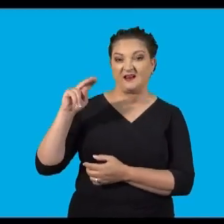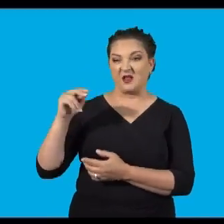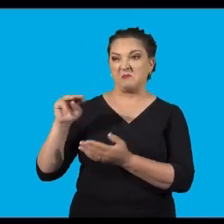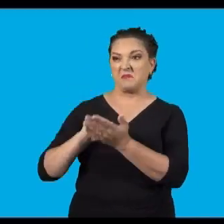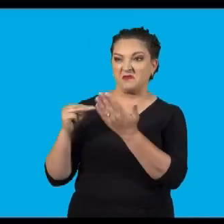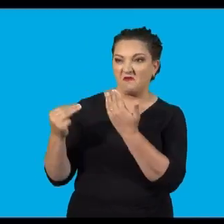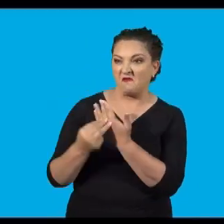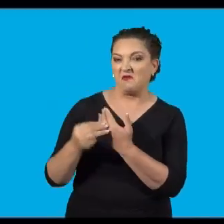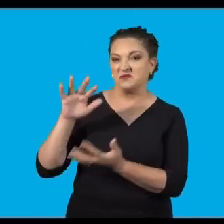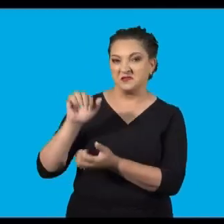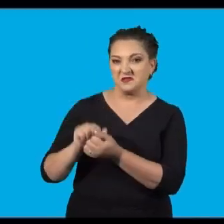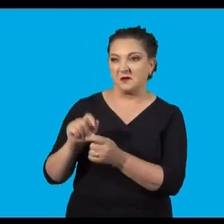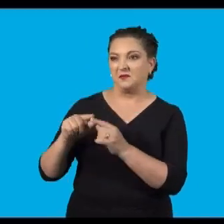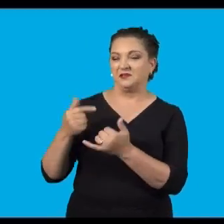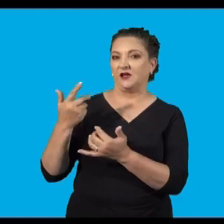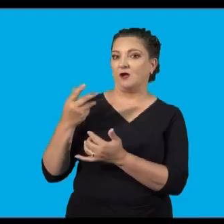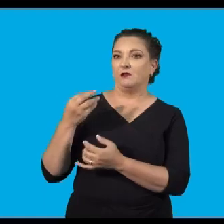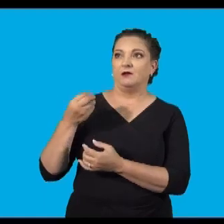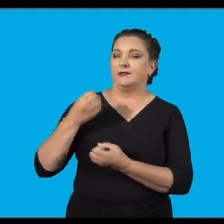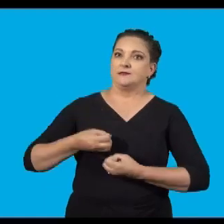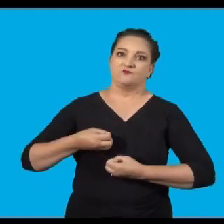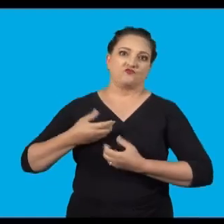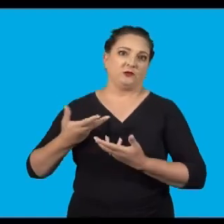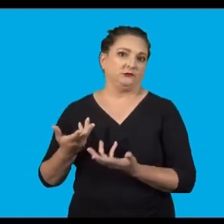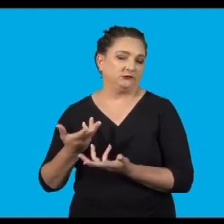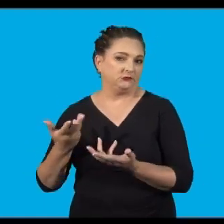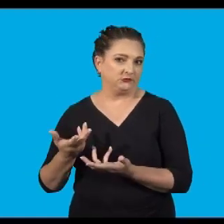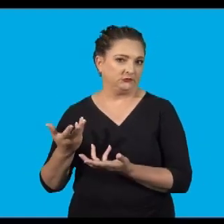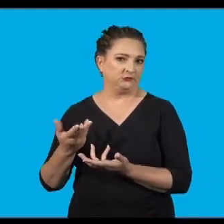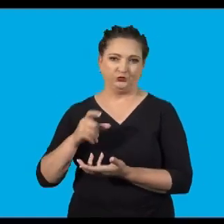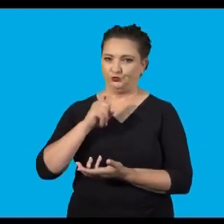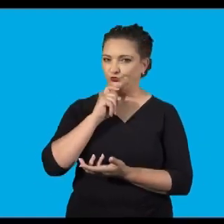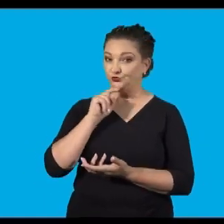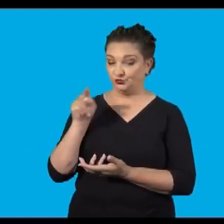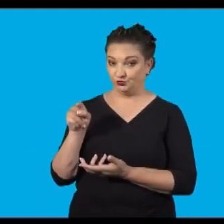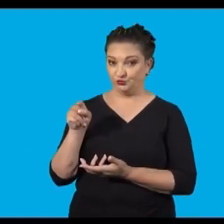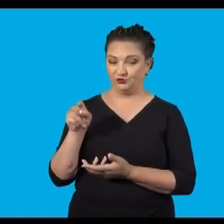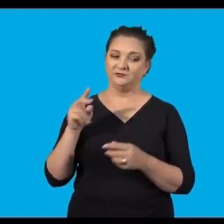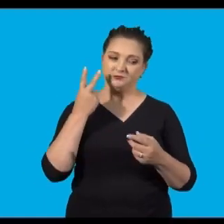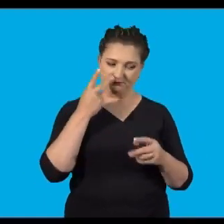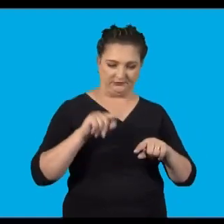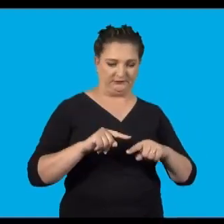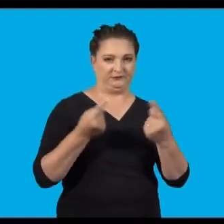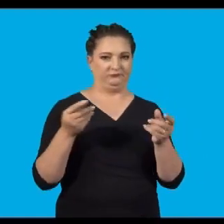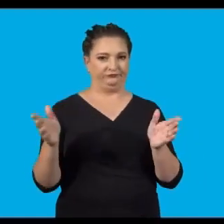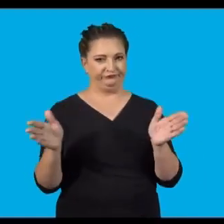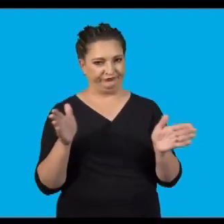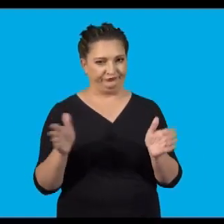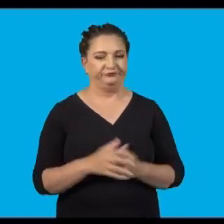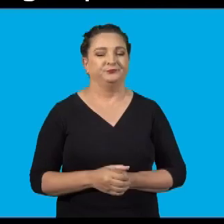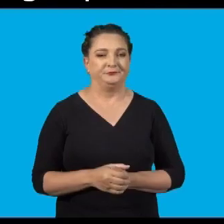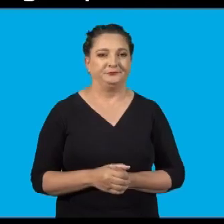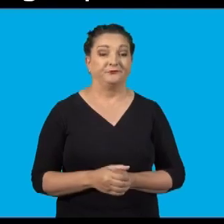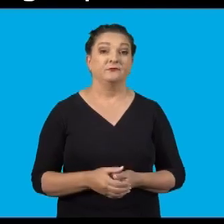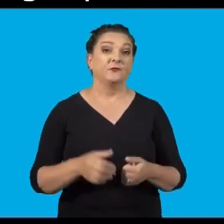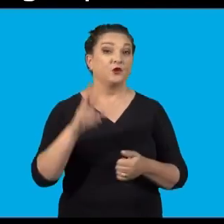and metaphors, personification, that flowery expressions that we use, and then we distinguish between that and parts of